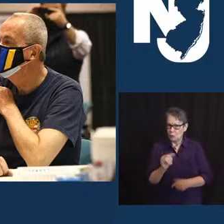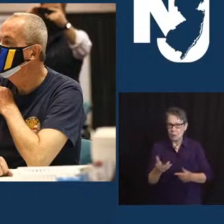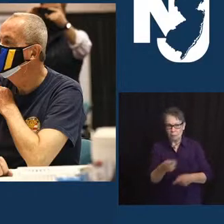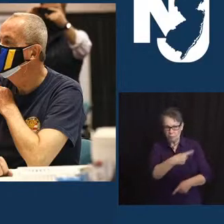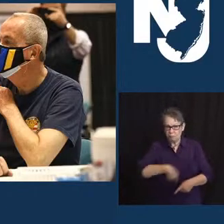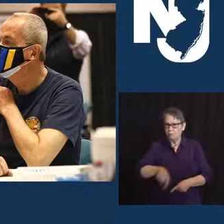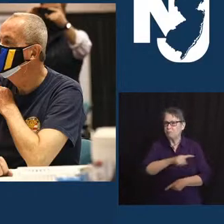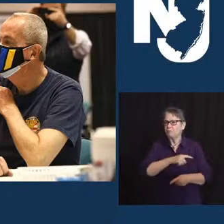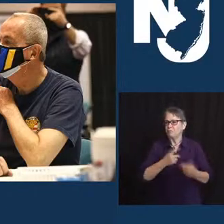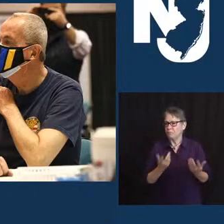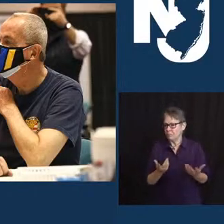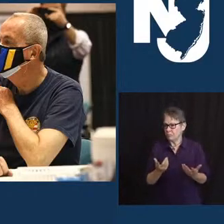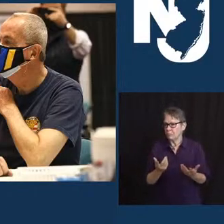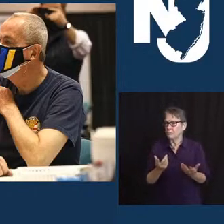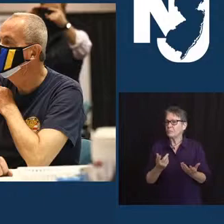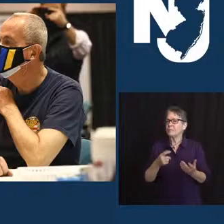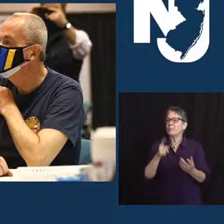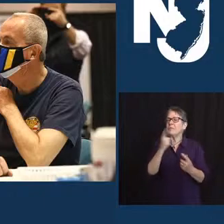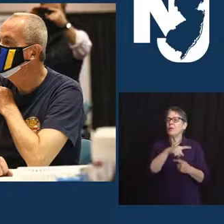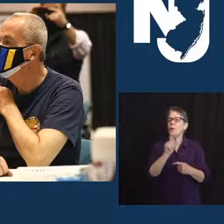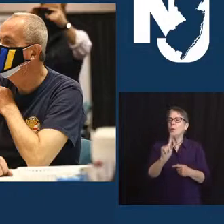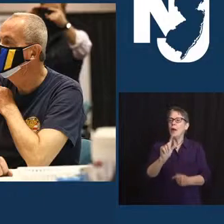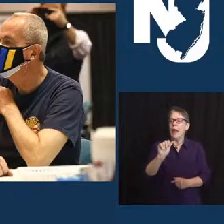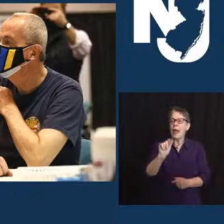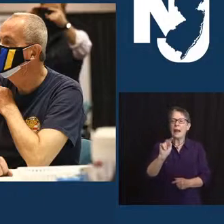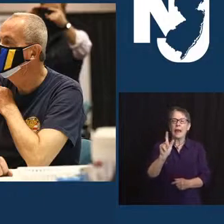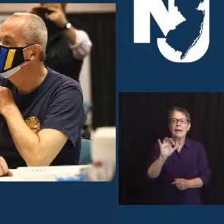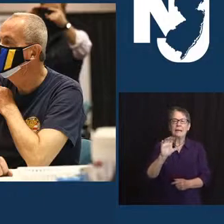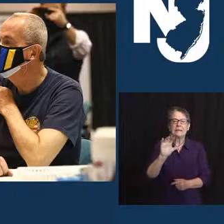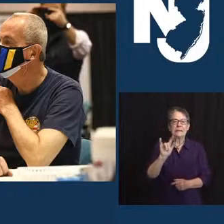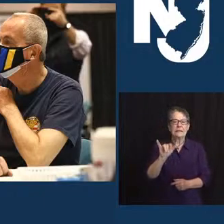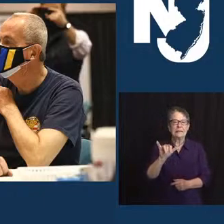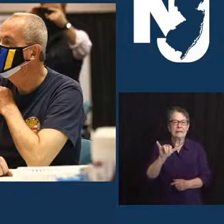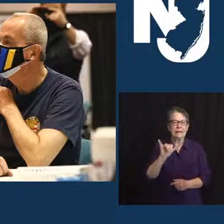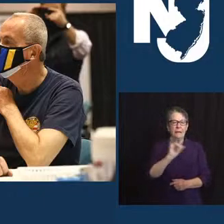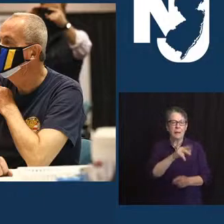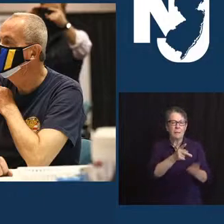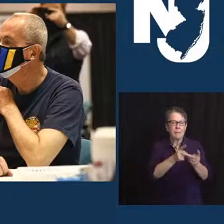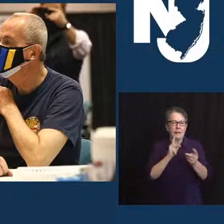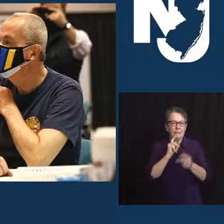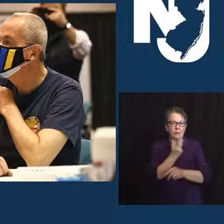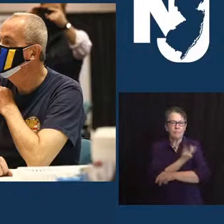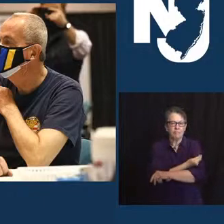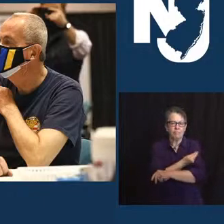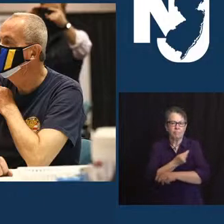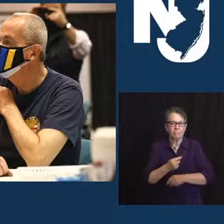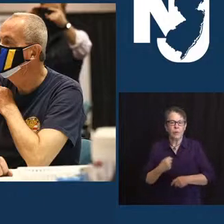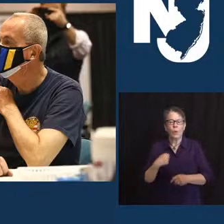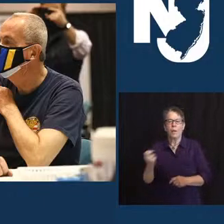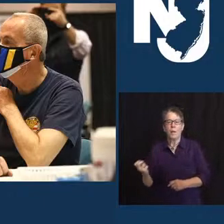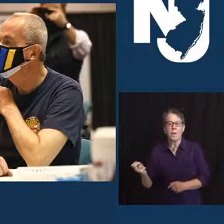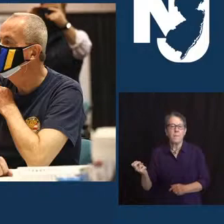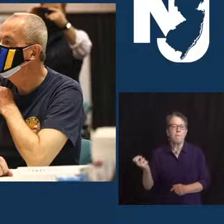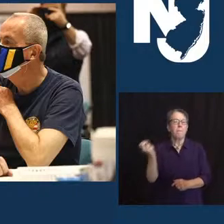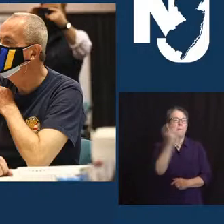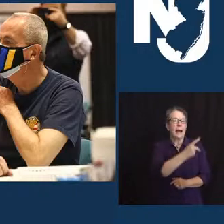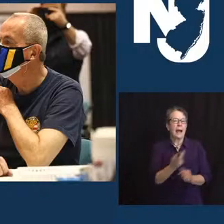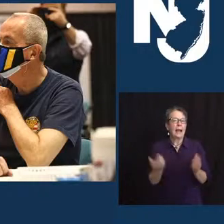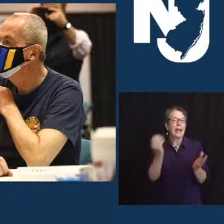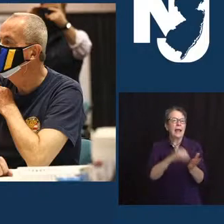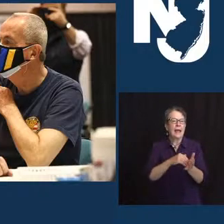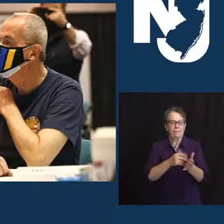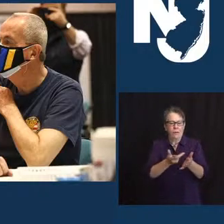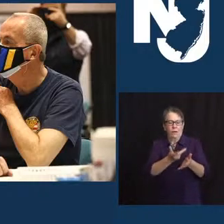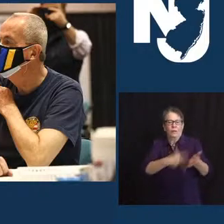looking forward to returning in a few weeks to get our second. The entire team at the Atlantic City Convention Center was top-notch, and we are